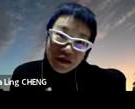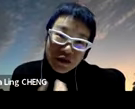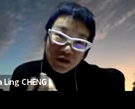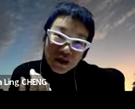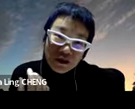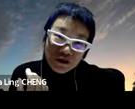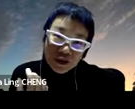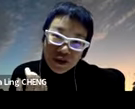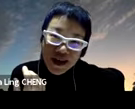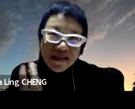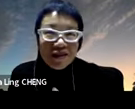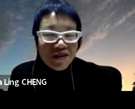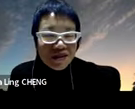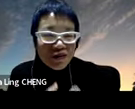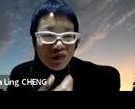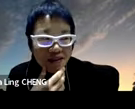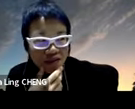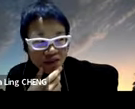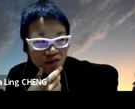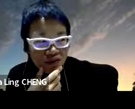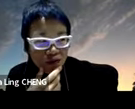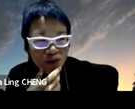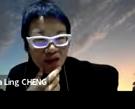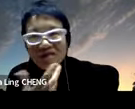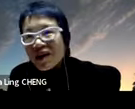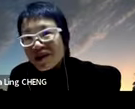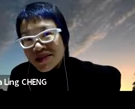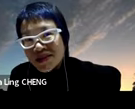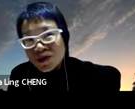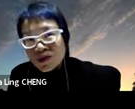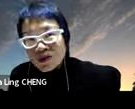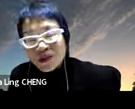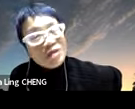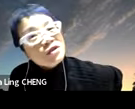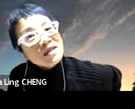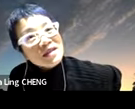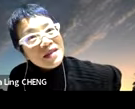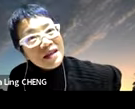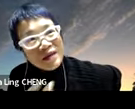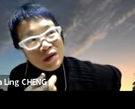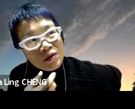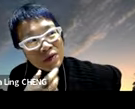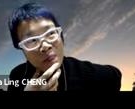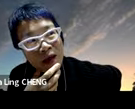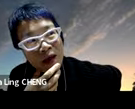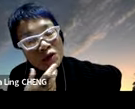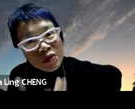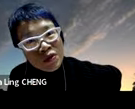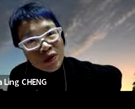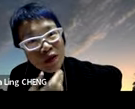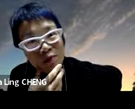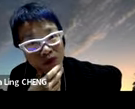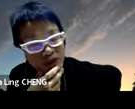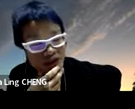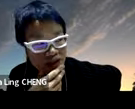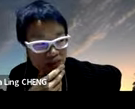romantic love or the ideology of romantic love to advance their own interests and their own, and to pursue